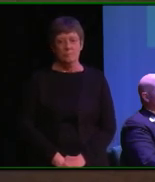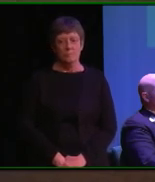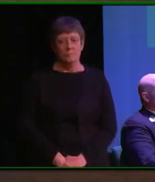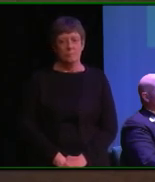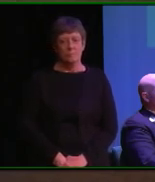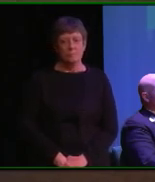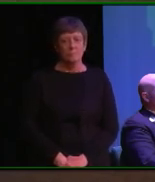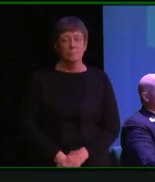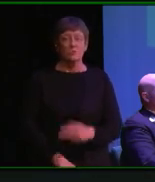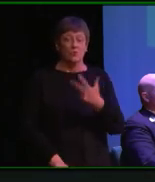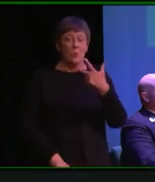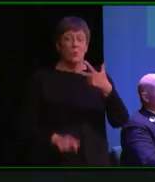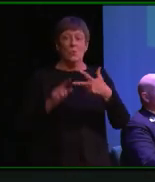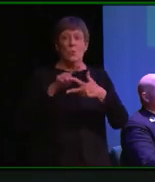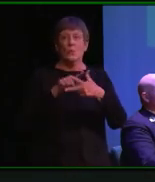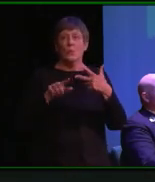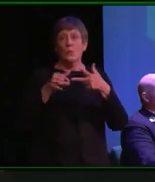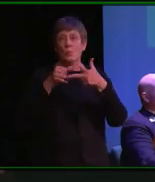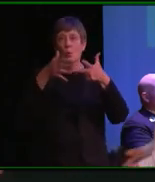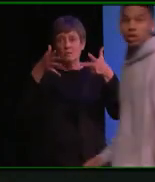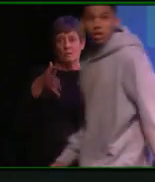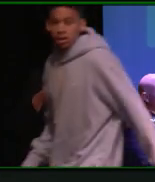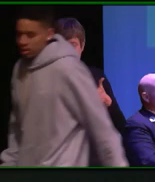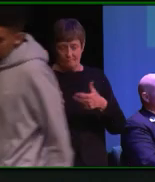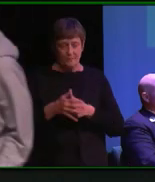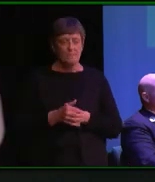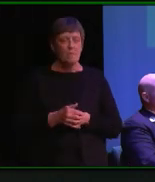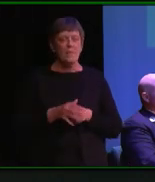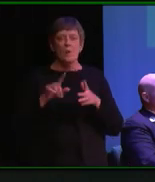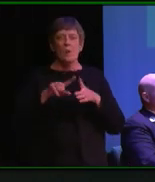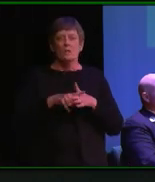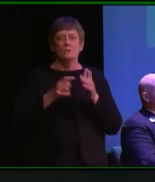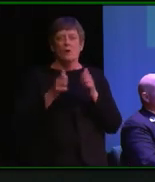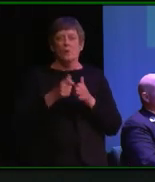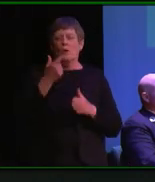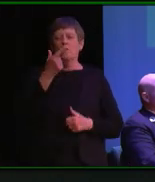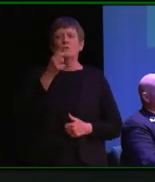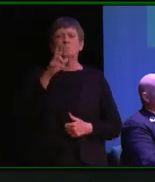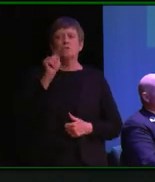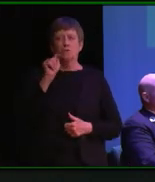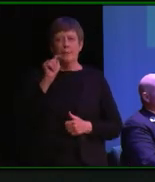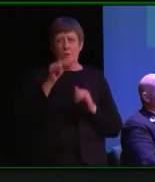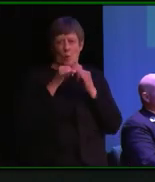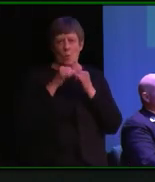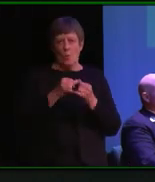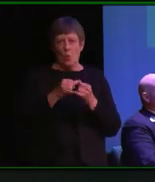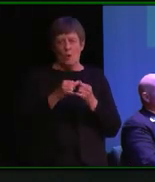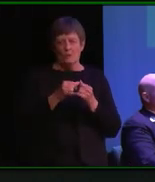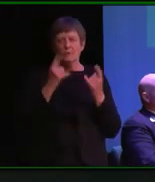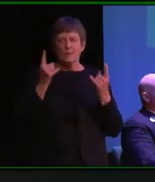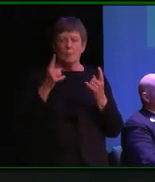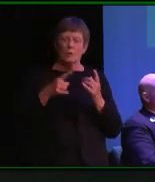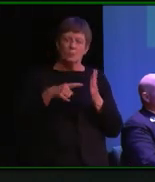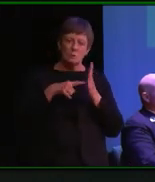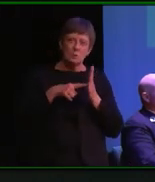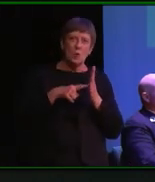So three awards left. I want to start with what we call our Grit Award. This is given to someone that displays